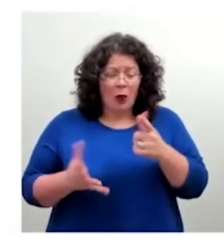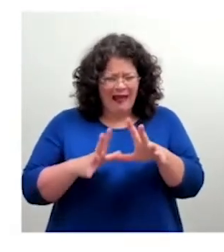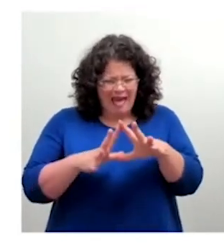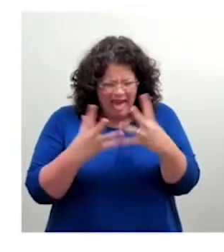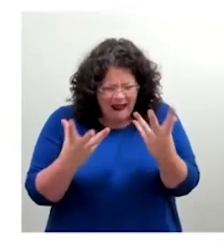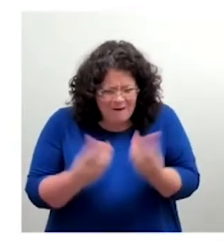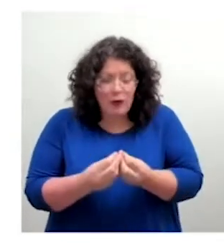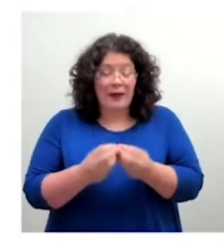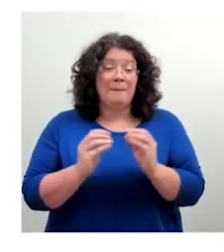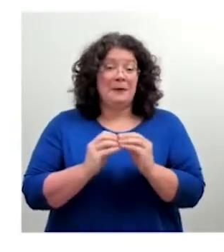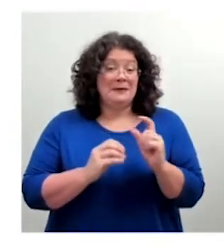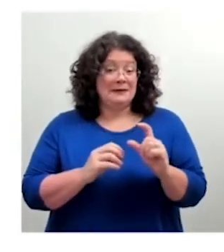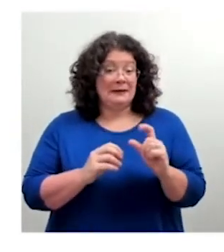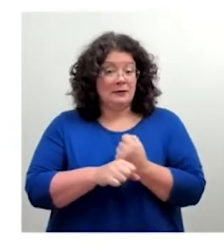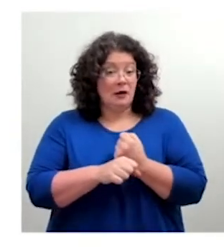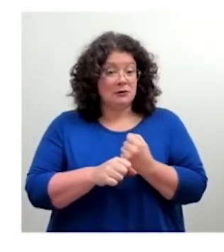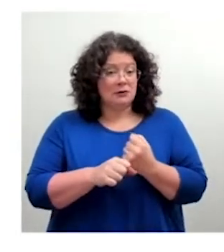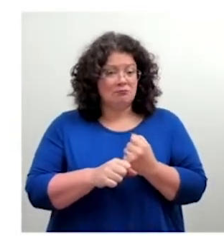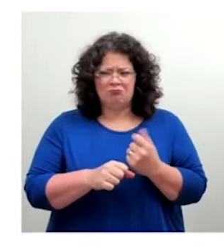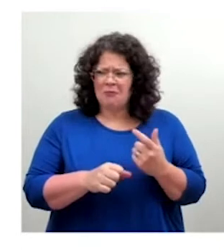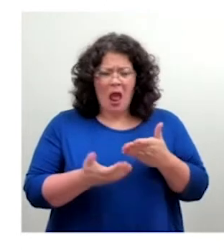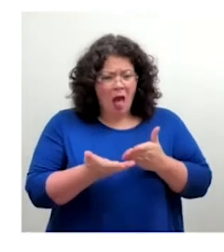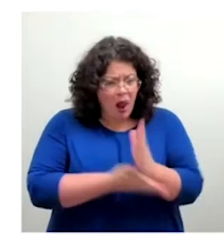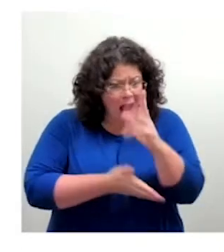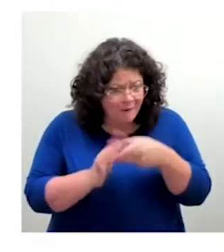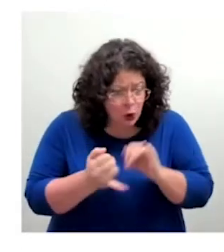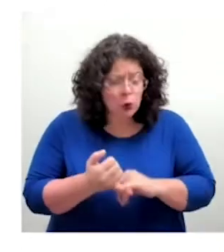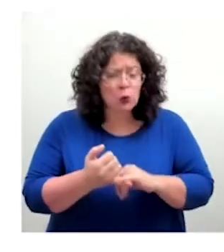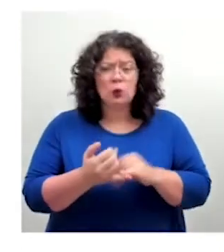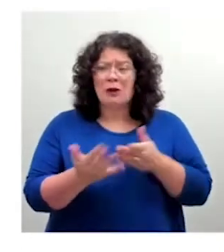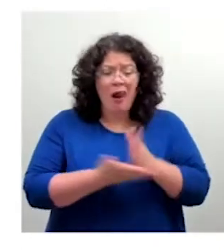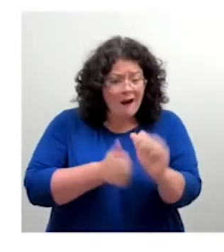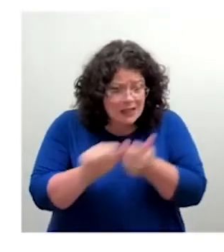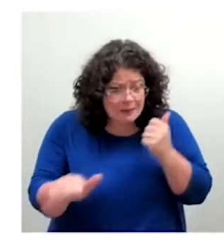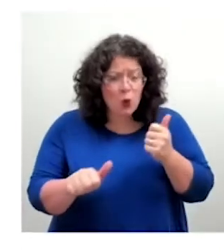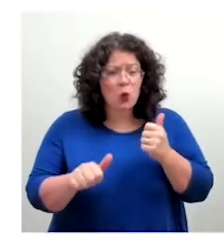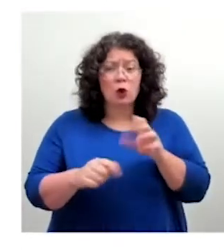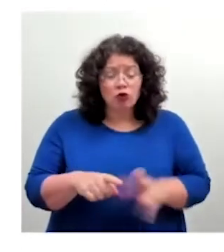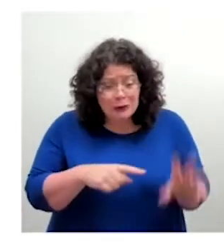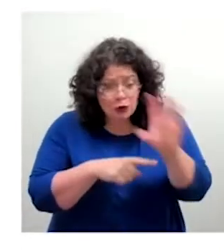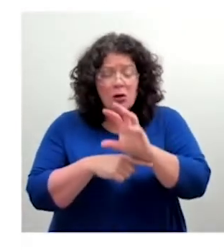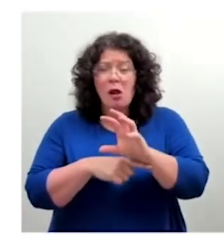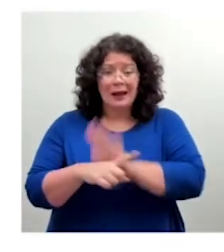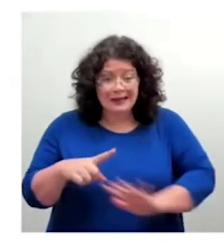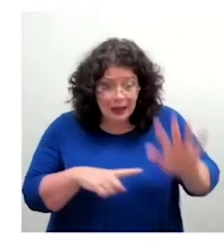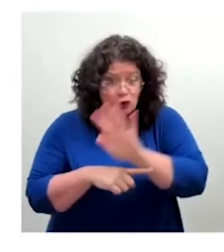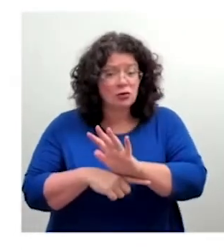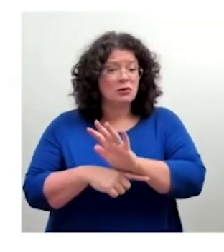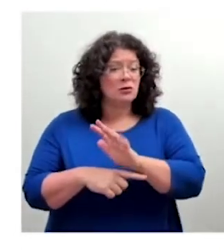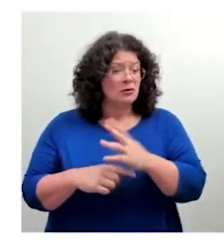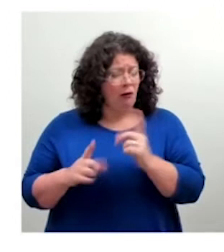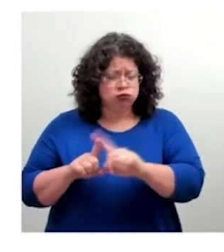you know, nations, regions, all of that, you know, we have this huge amount of content which is completely that